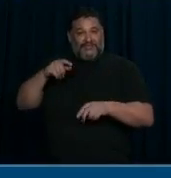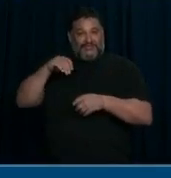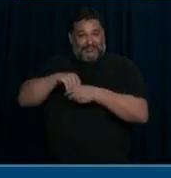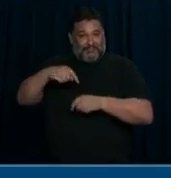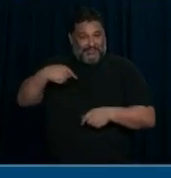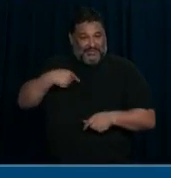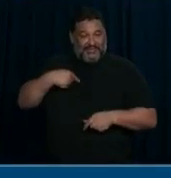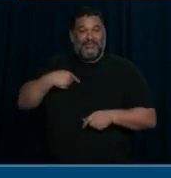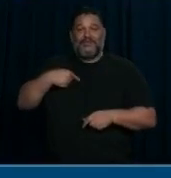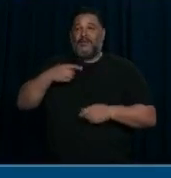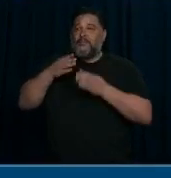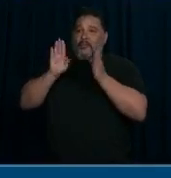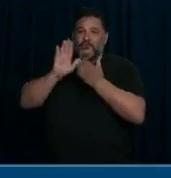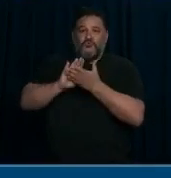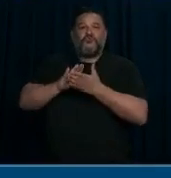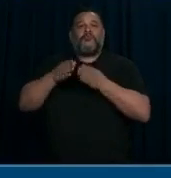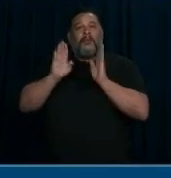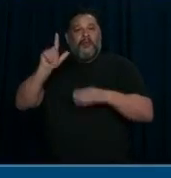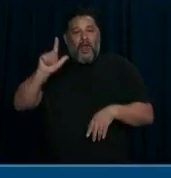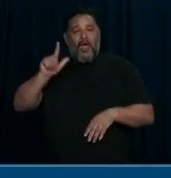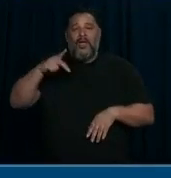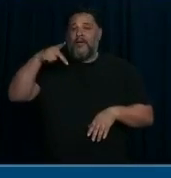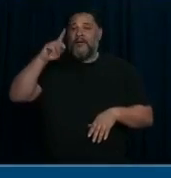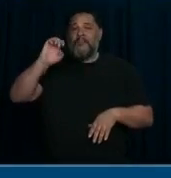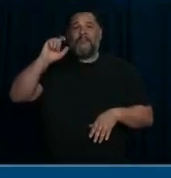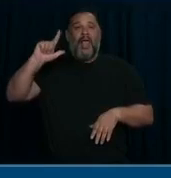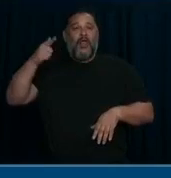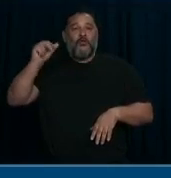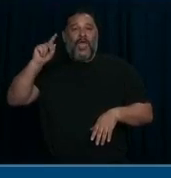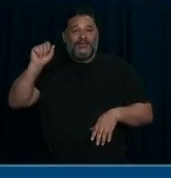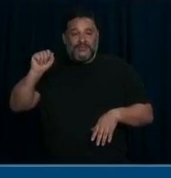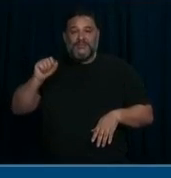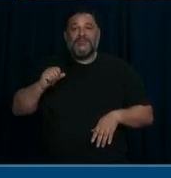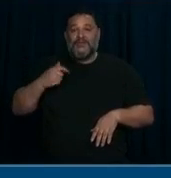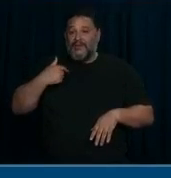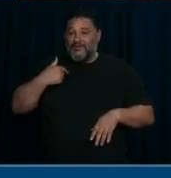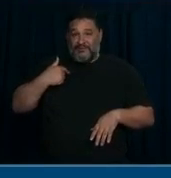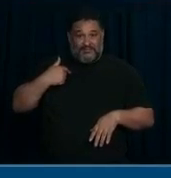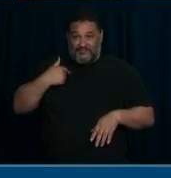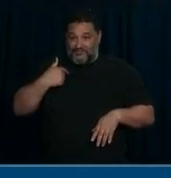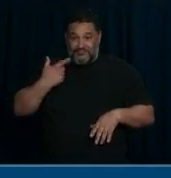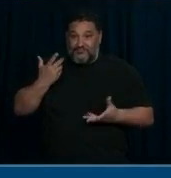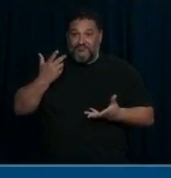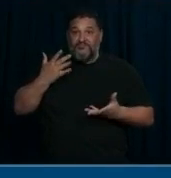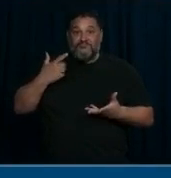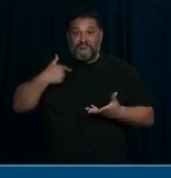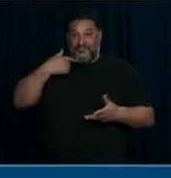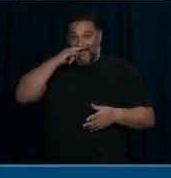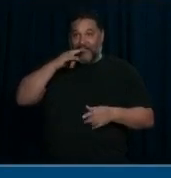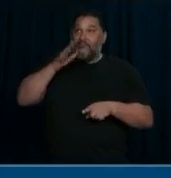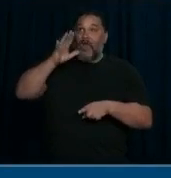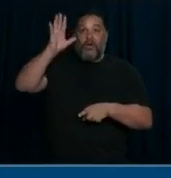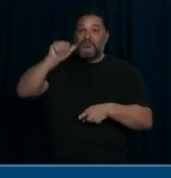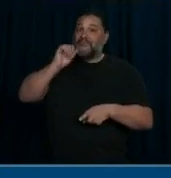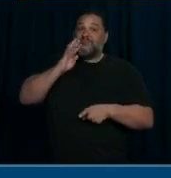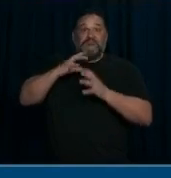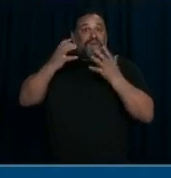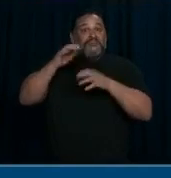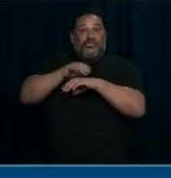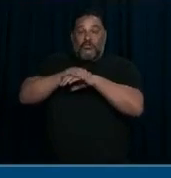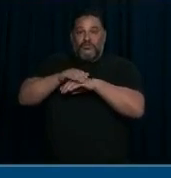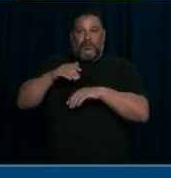and public libraries and Pell Grants, I went from being that kid whose parents didn't speak much English to working in the White House for President